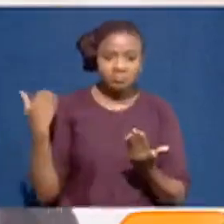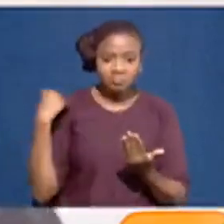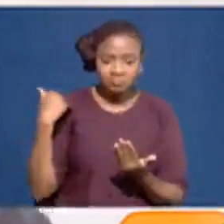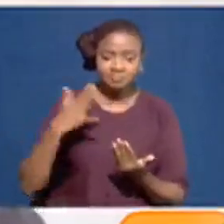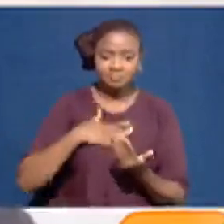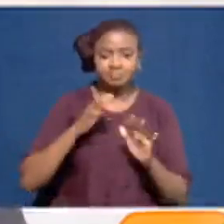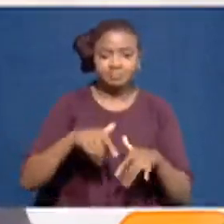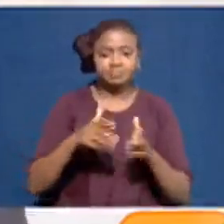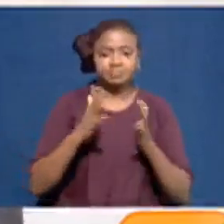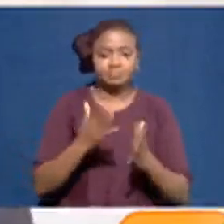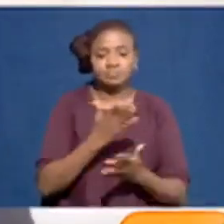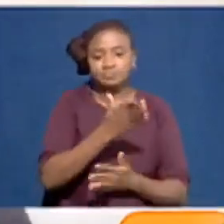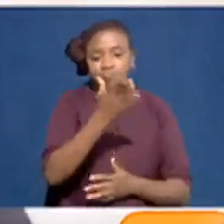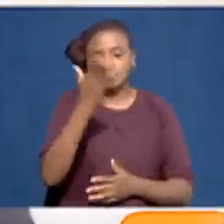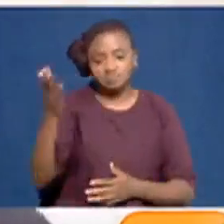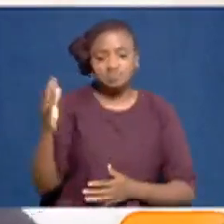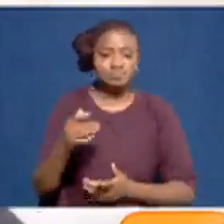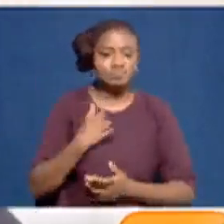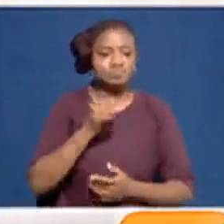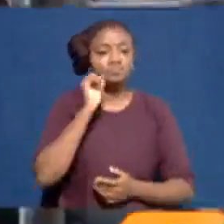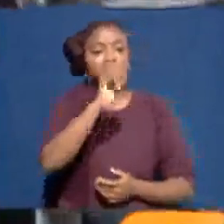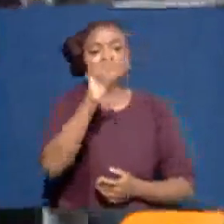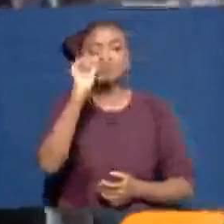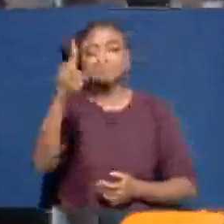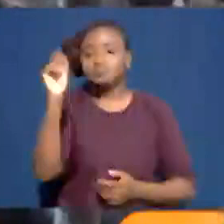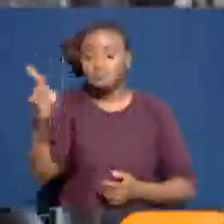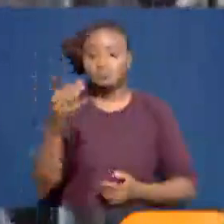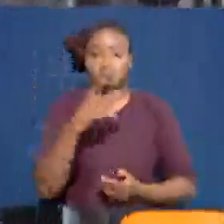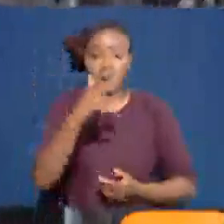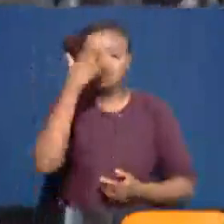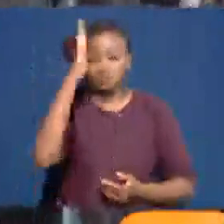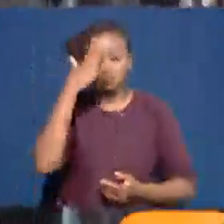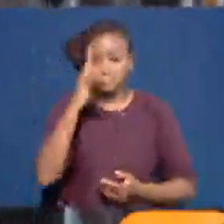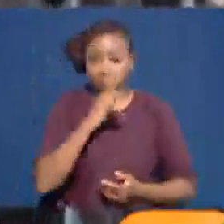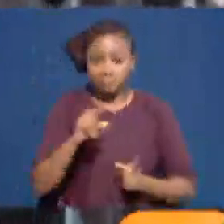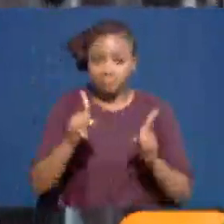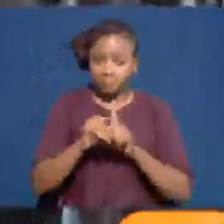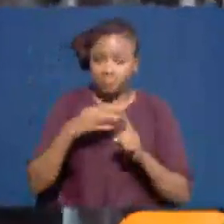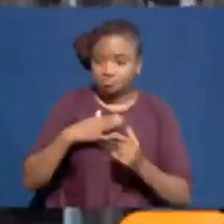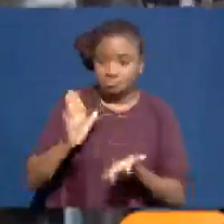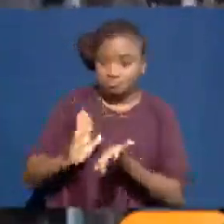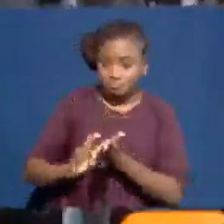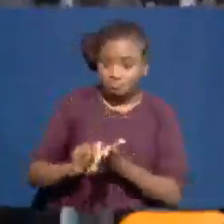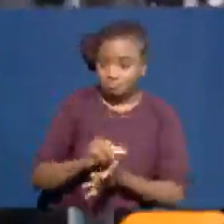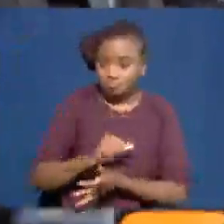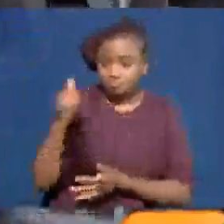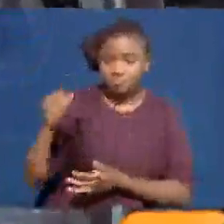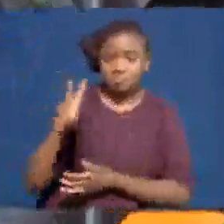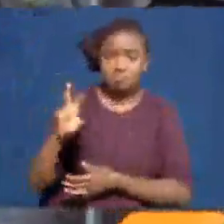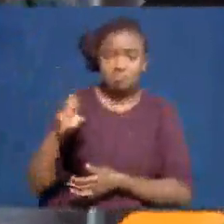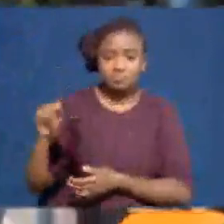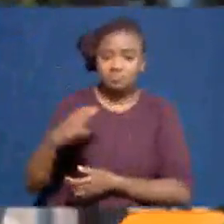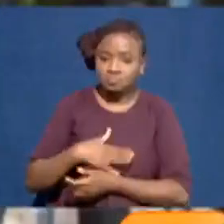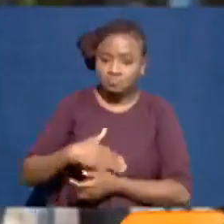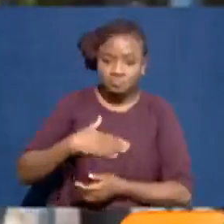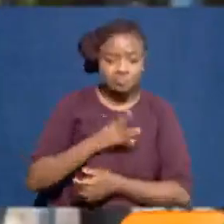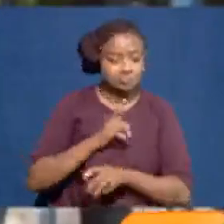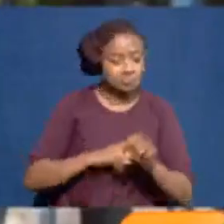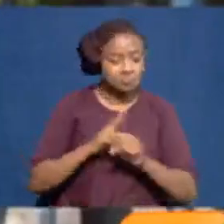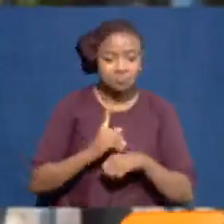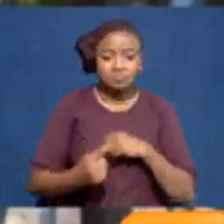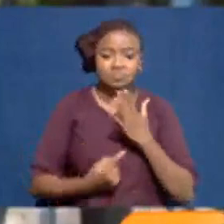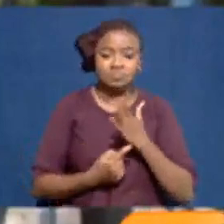about activities to be done to their cows. I would recommend my fellow vets and farmers to embrace technology.